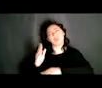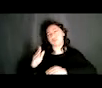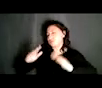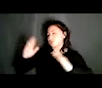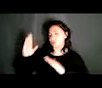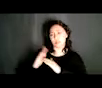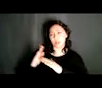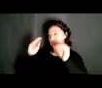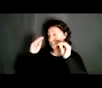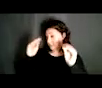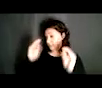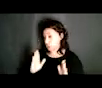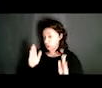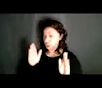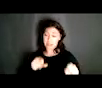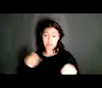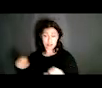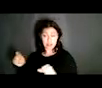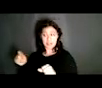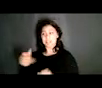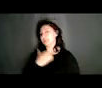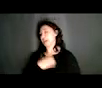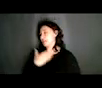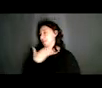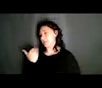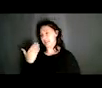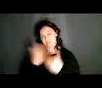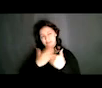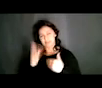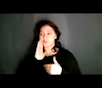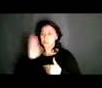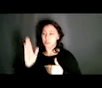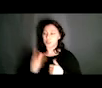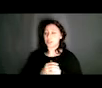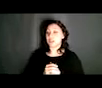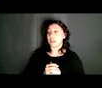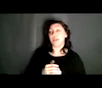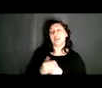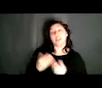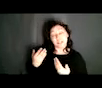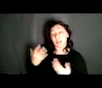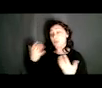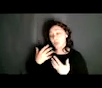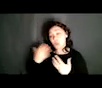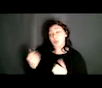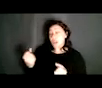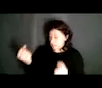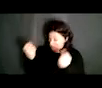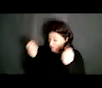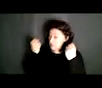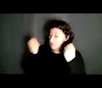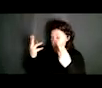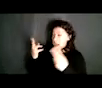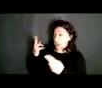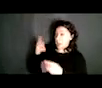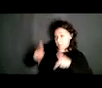best. As usual, we received a large number of nominations for these prestigious teaching awards this year, so